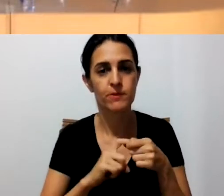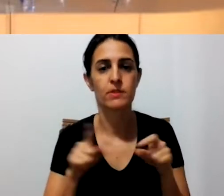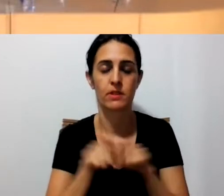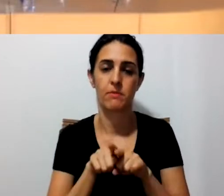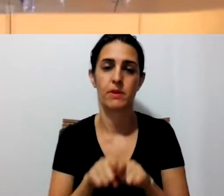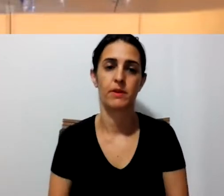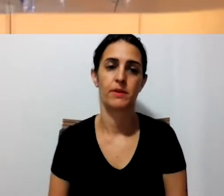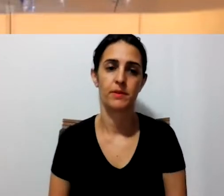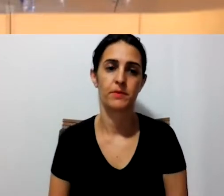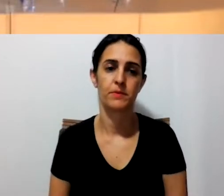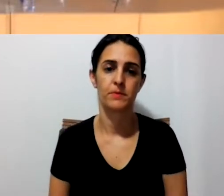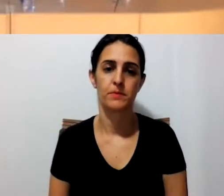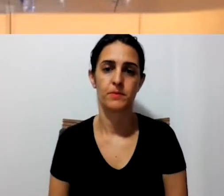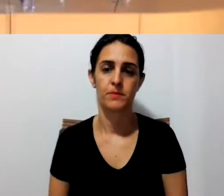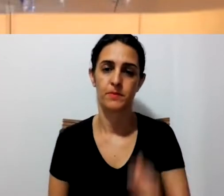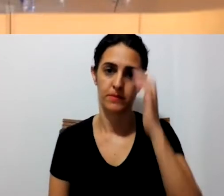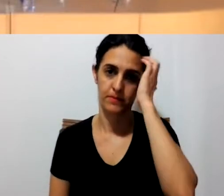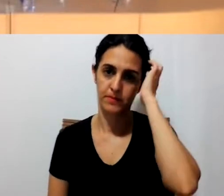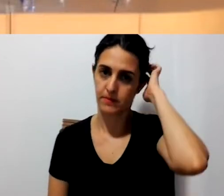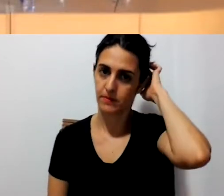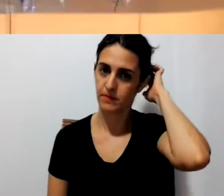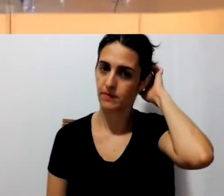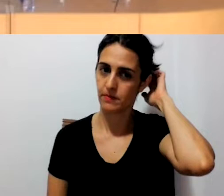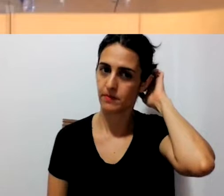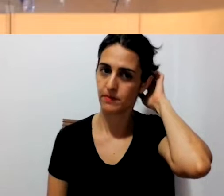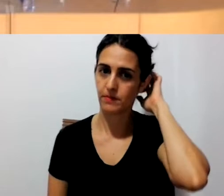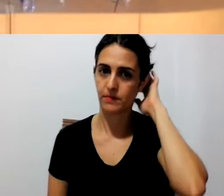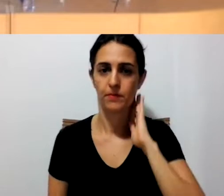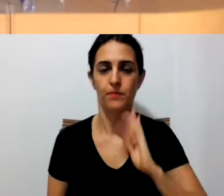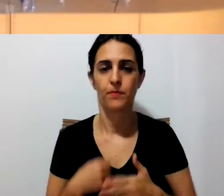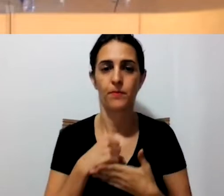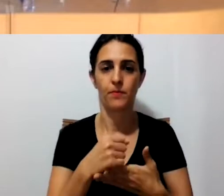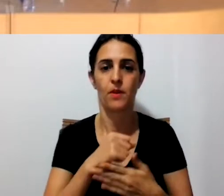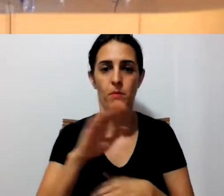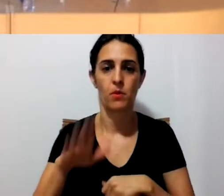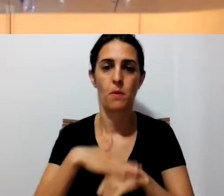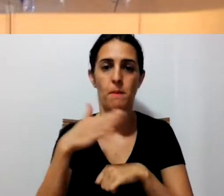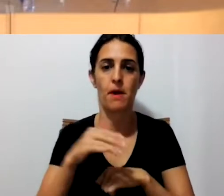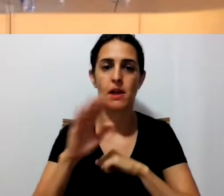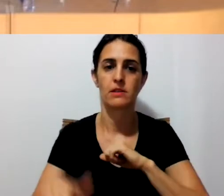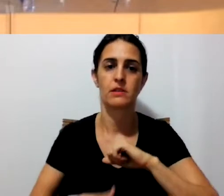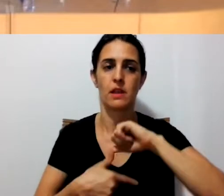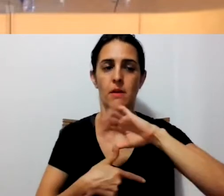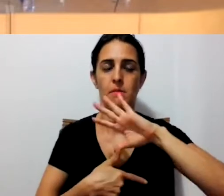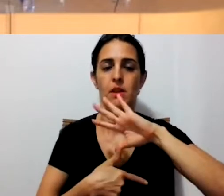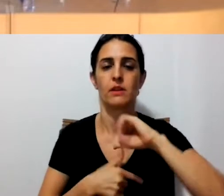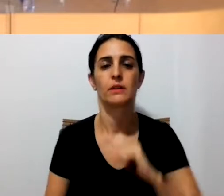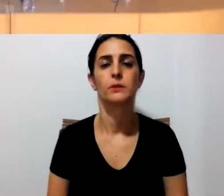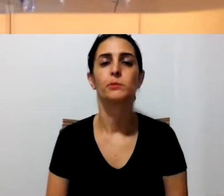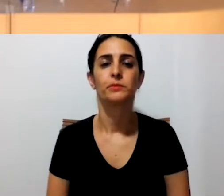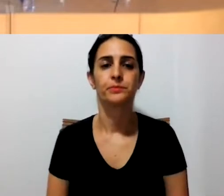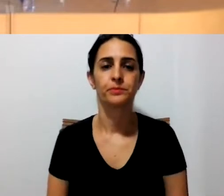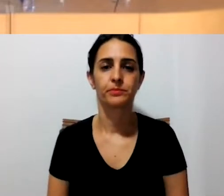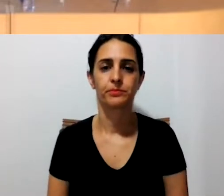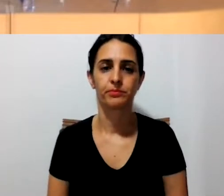Colombia in 2020, Costa Rica in 2021. So just today we are out